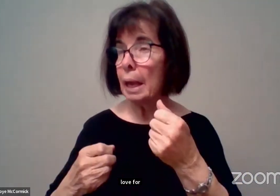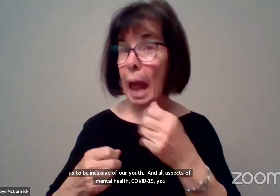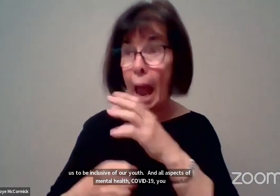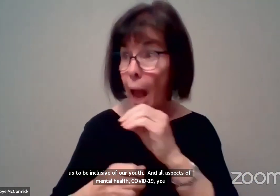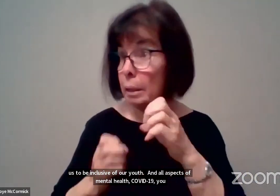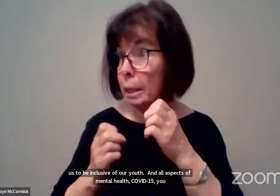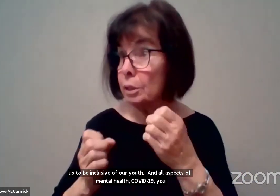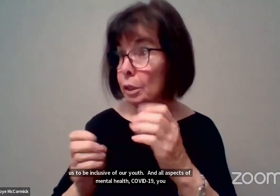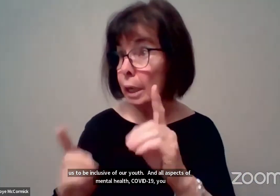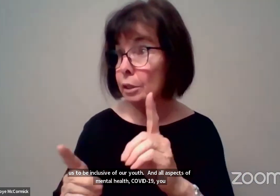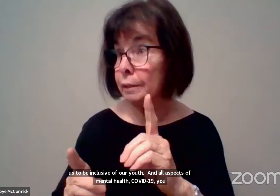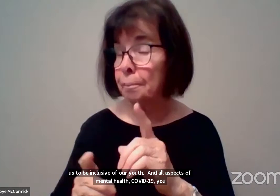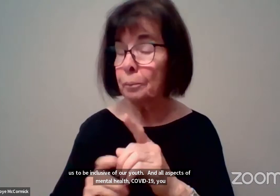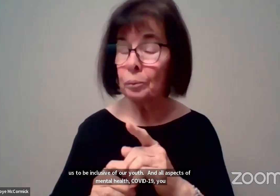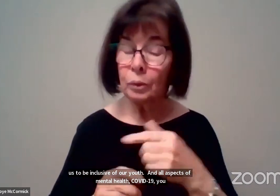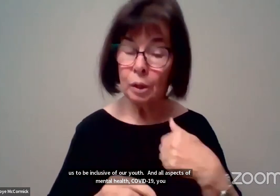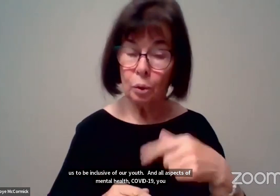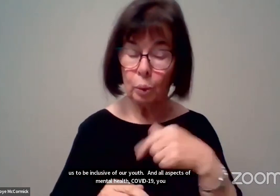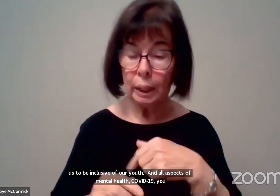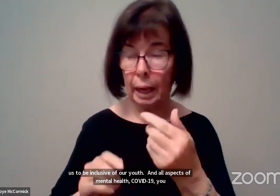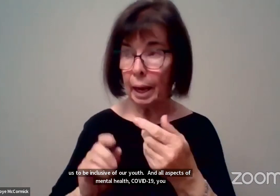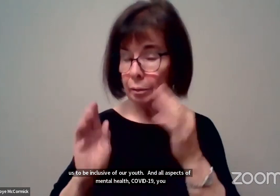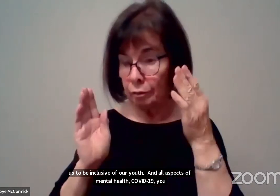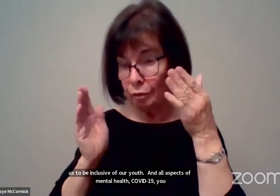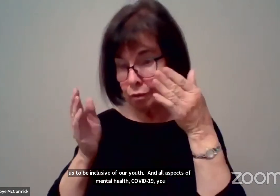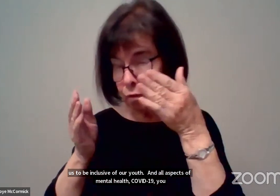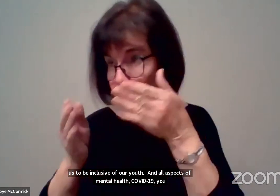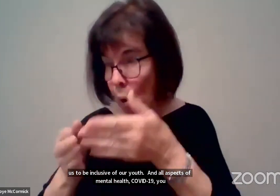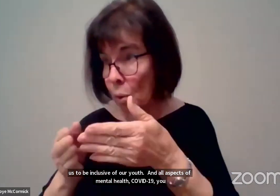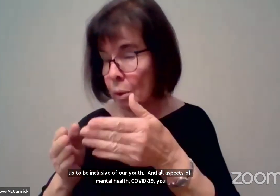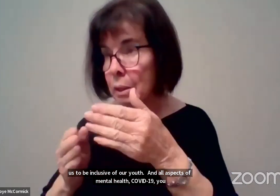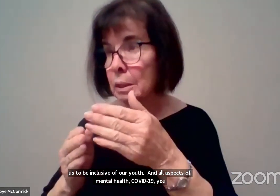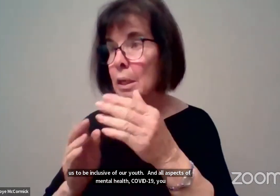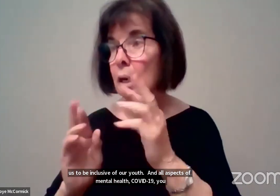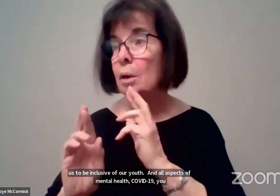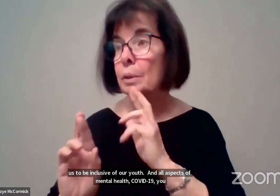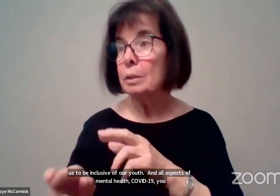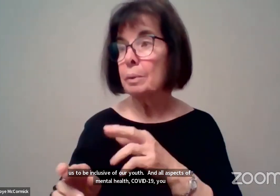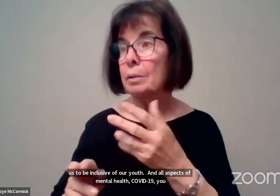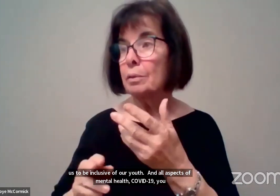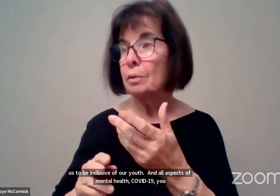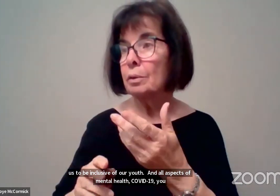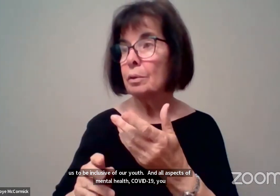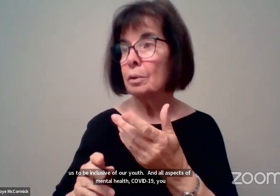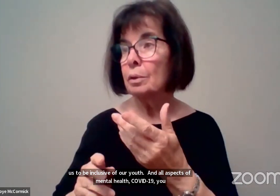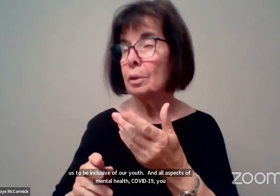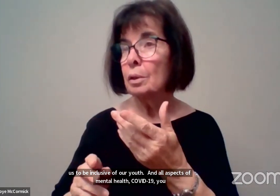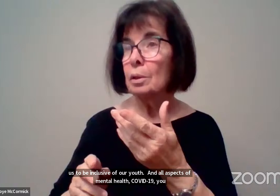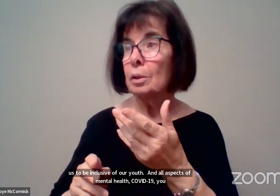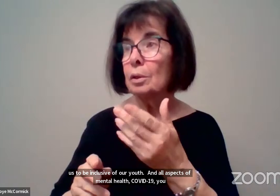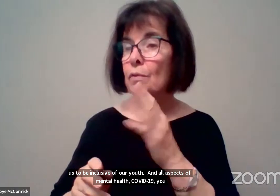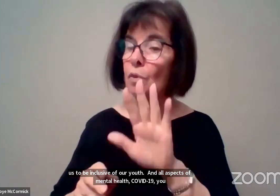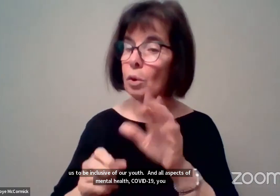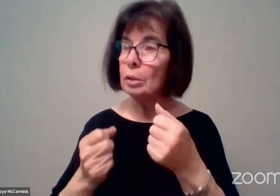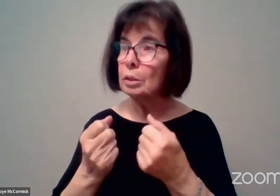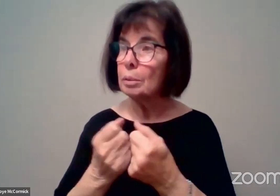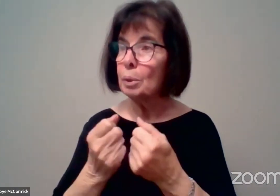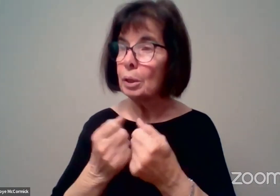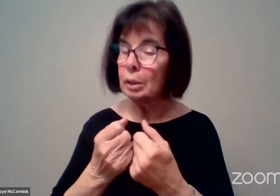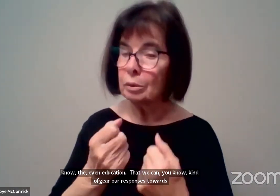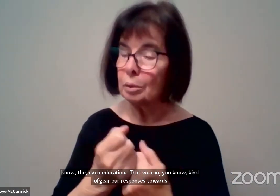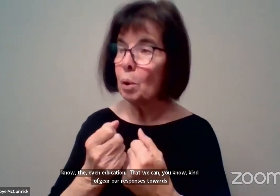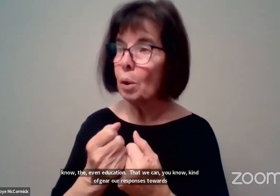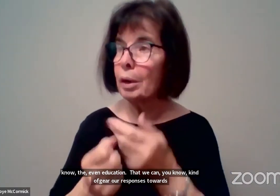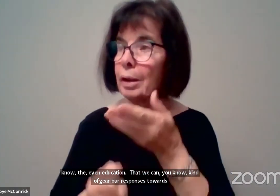kind of gear our responses towards undergirding their support, because they